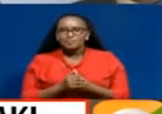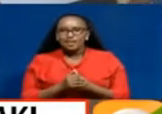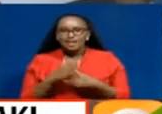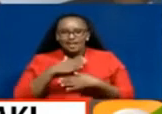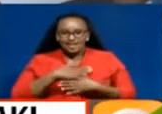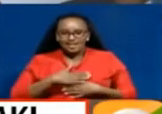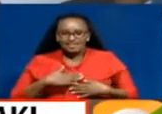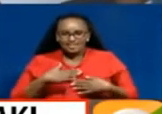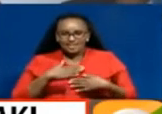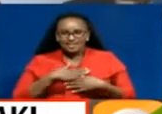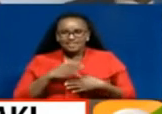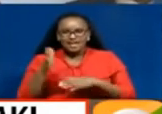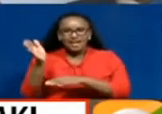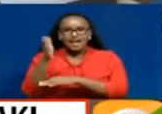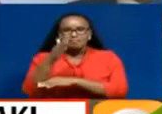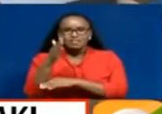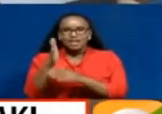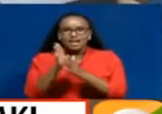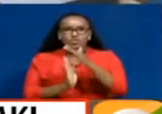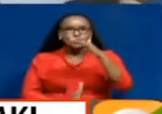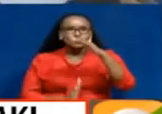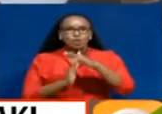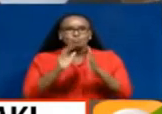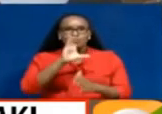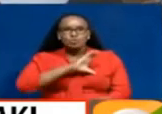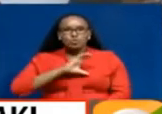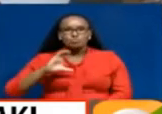Your Excellencies, Ambassadors and High Commissioners,